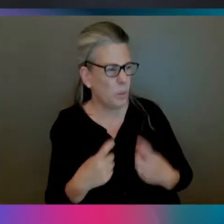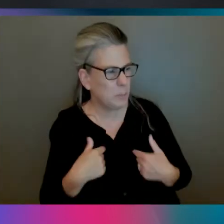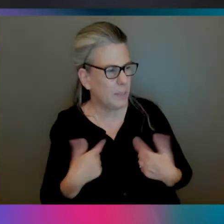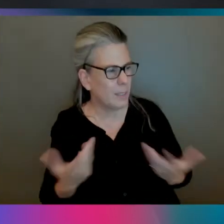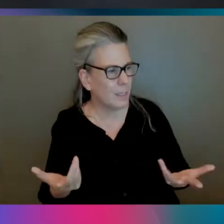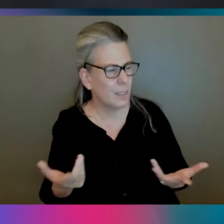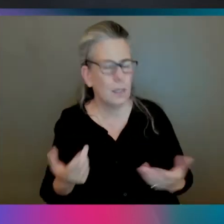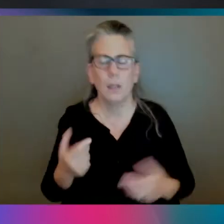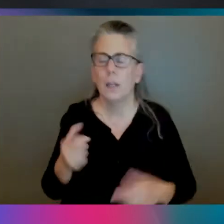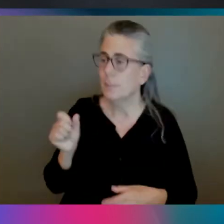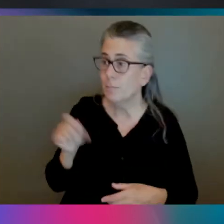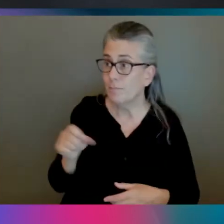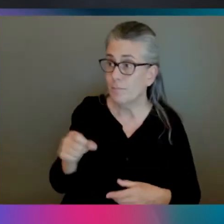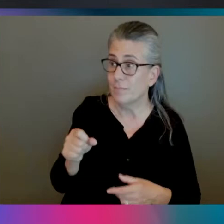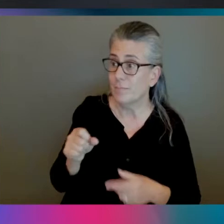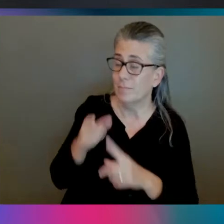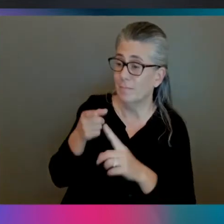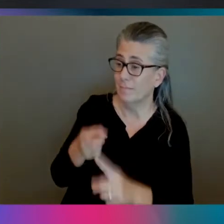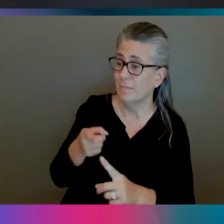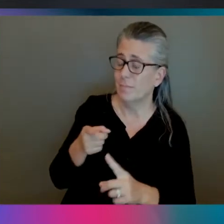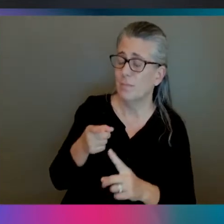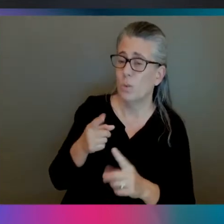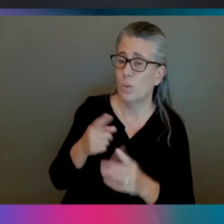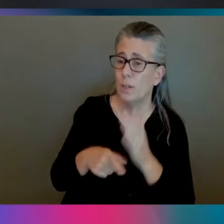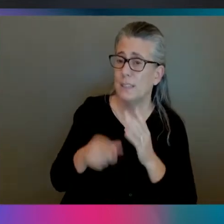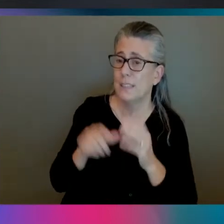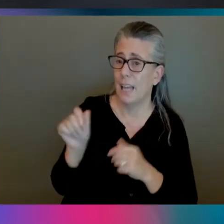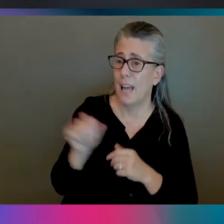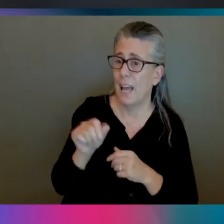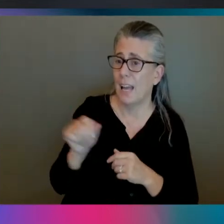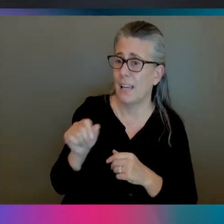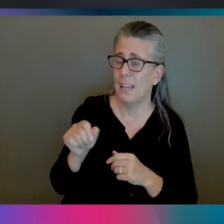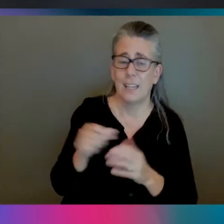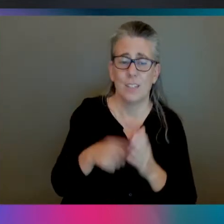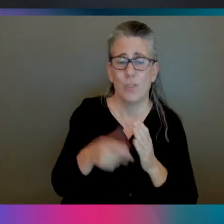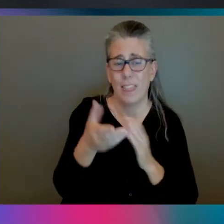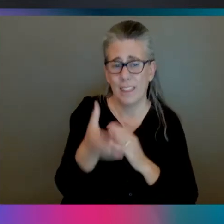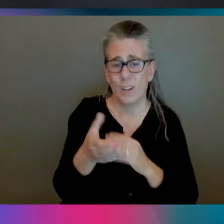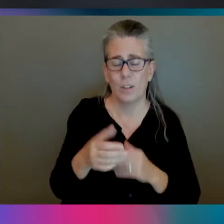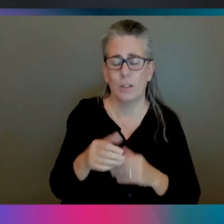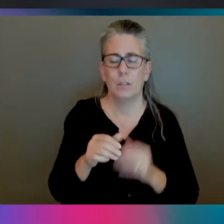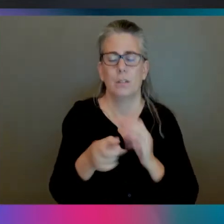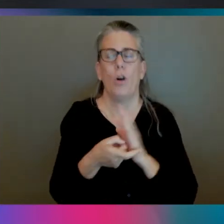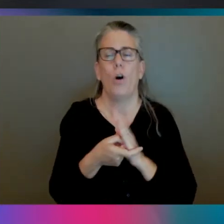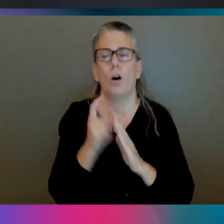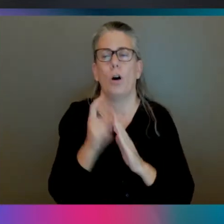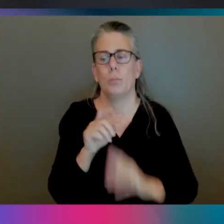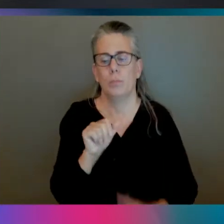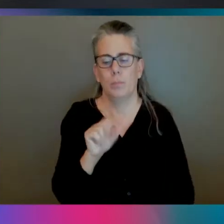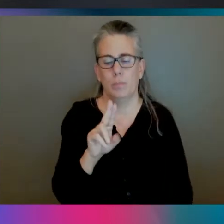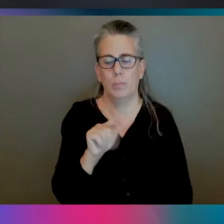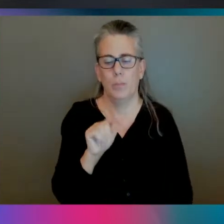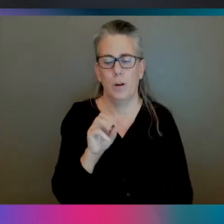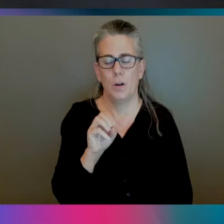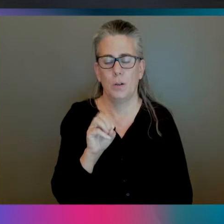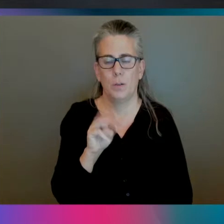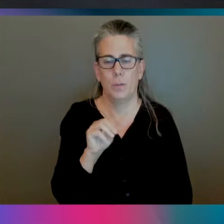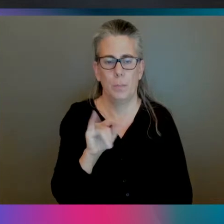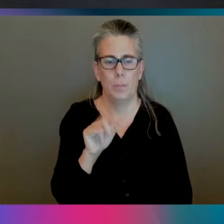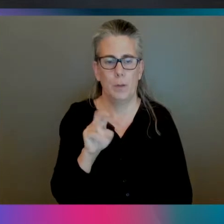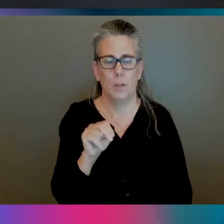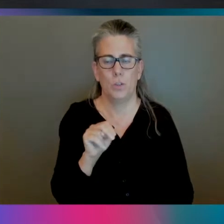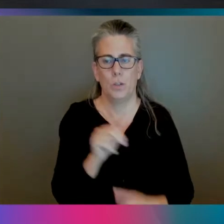an out. It's right there. There you go. Automation. Thank you. Right. Automation. So there's machine learning, automation, robotics, and